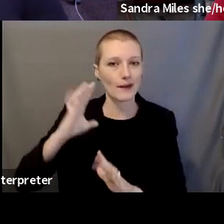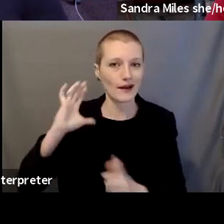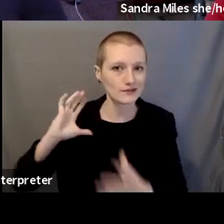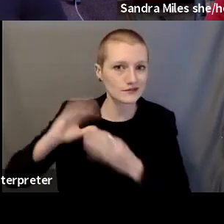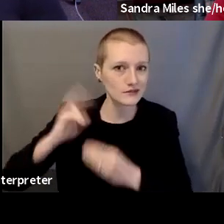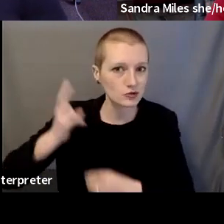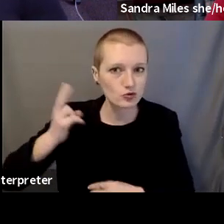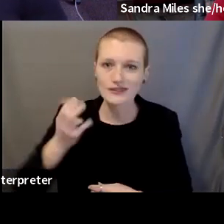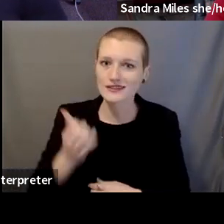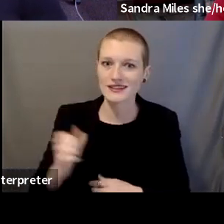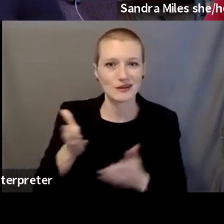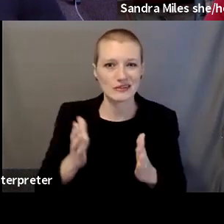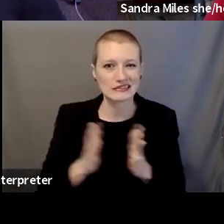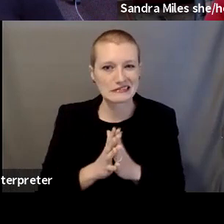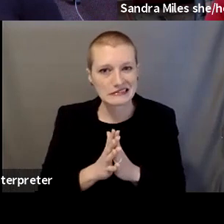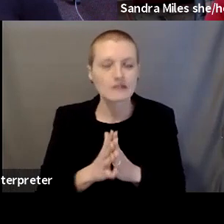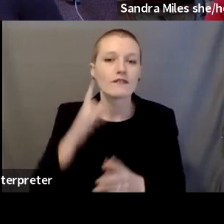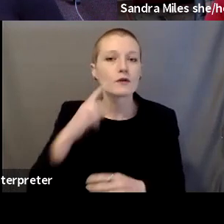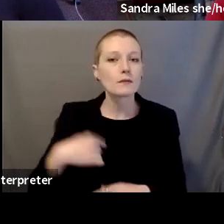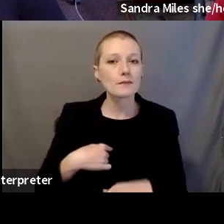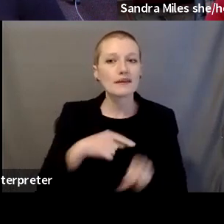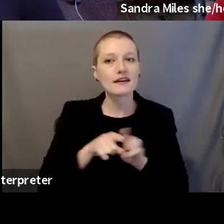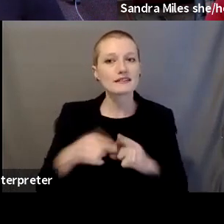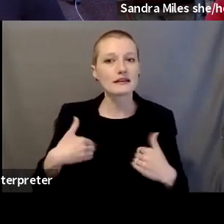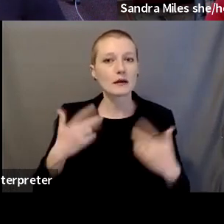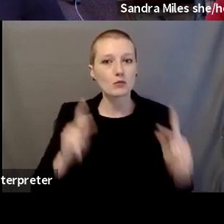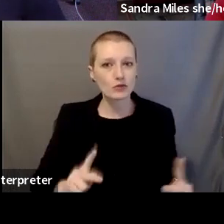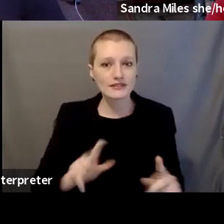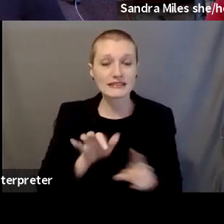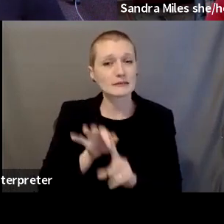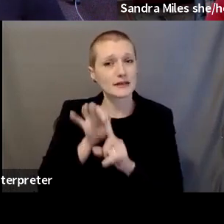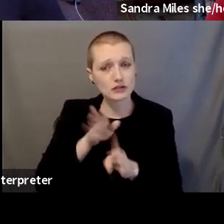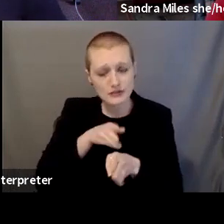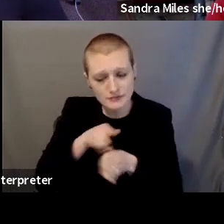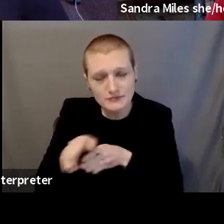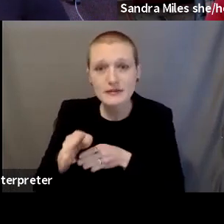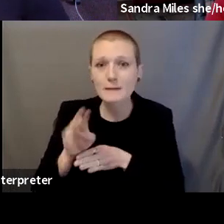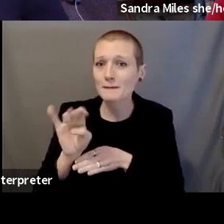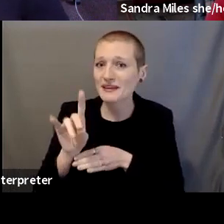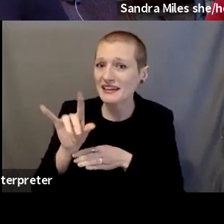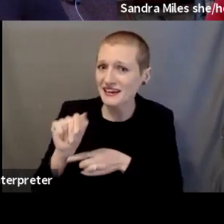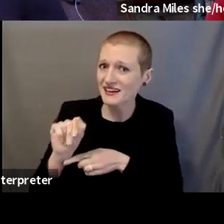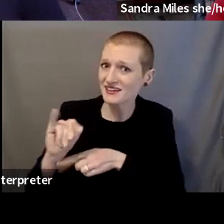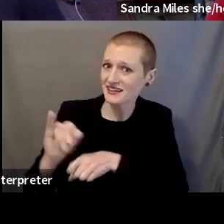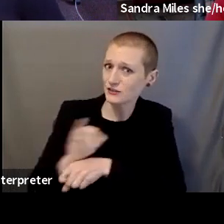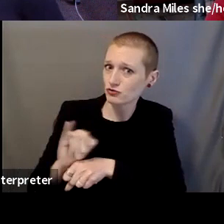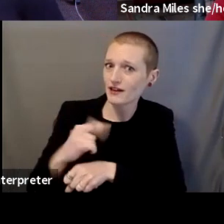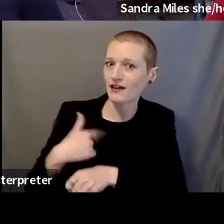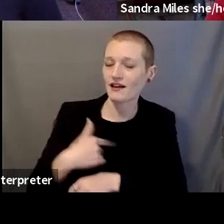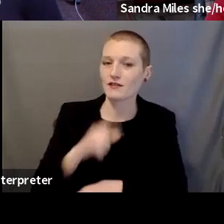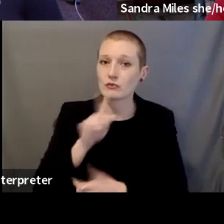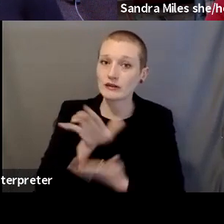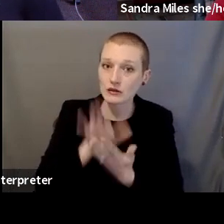me, like as a young person, especially someone who's in the media industry, it's so like I've learned a lot